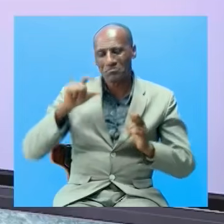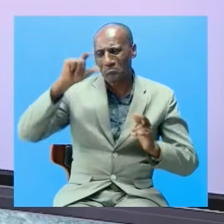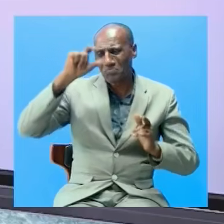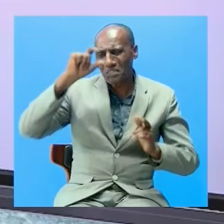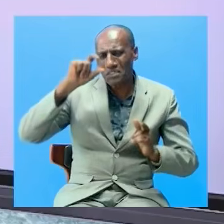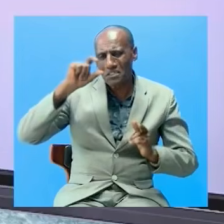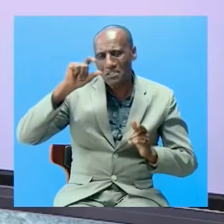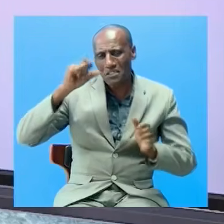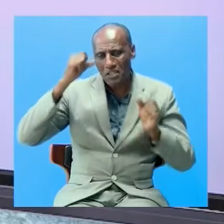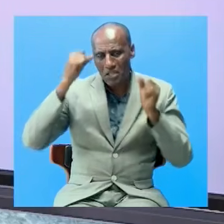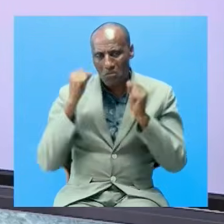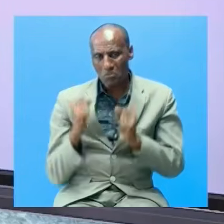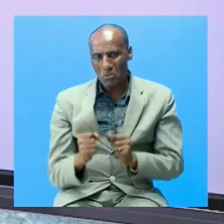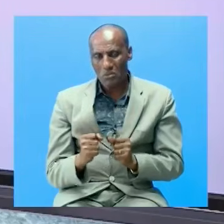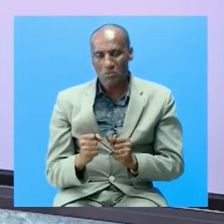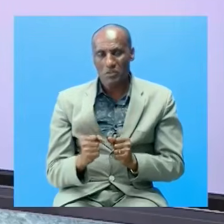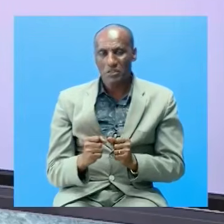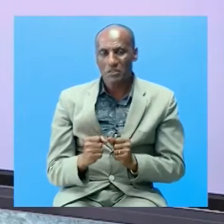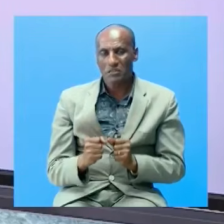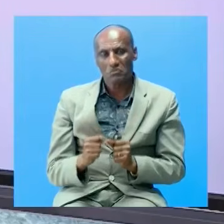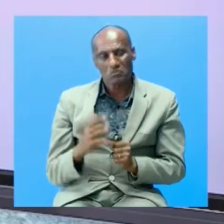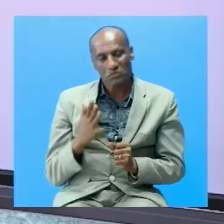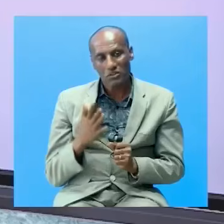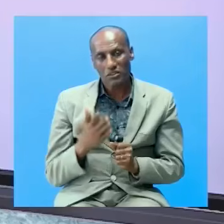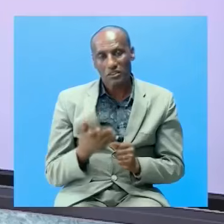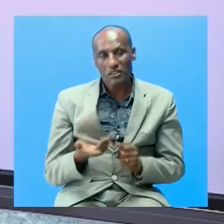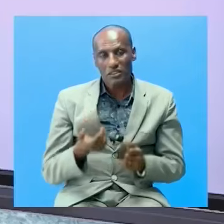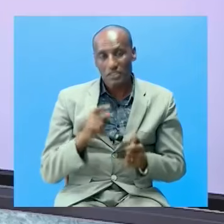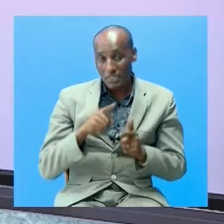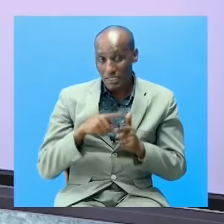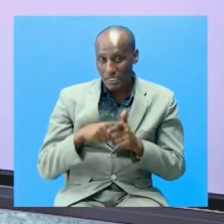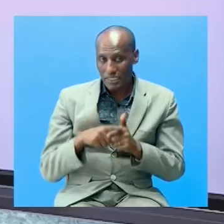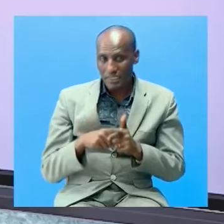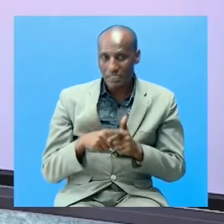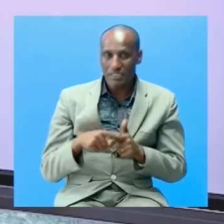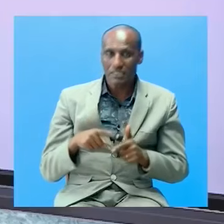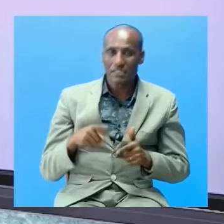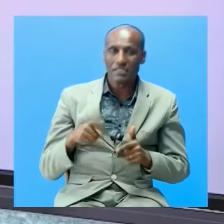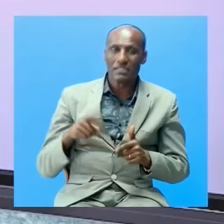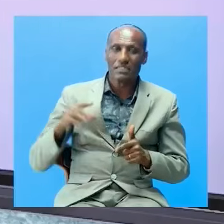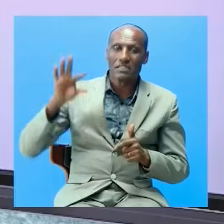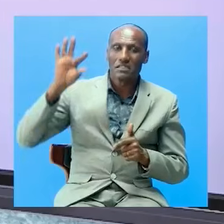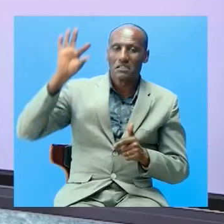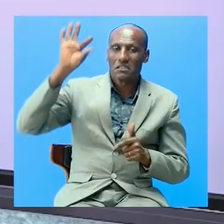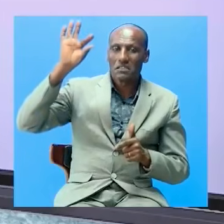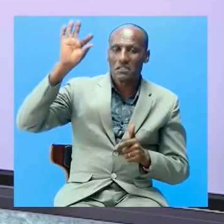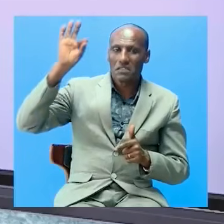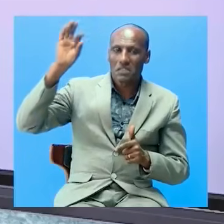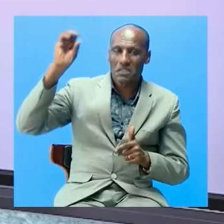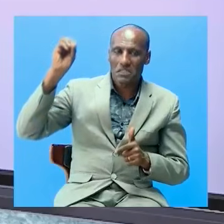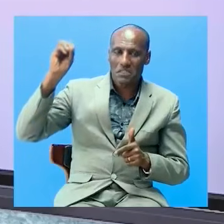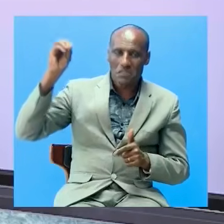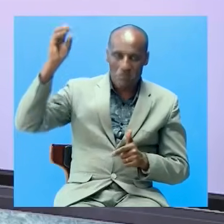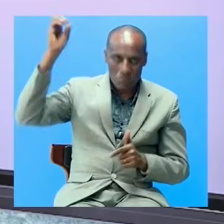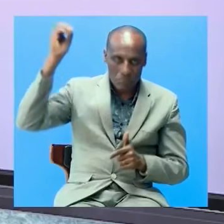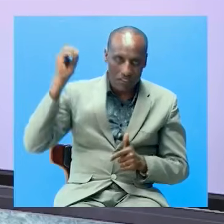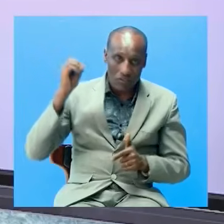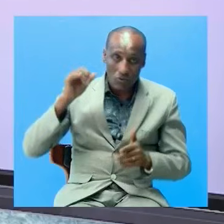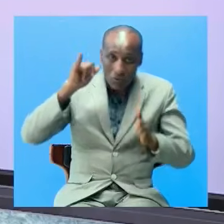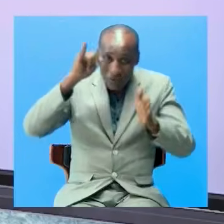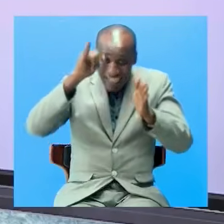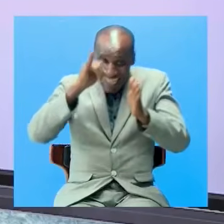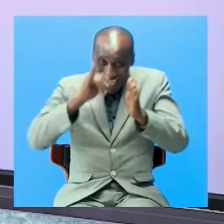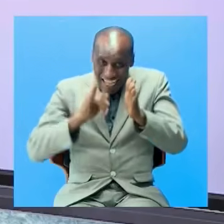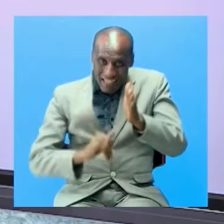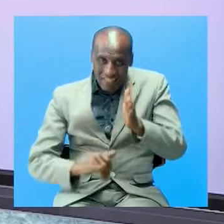is also using technologies. But there is a little possibility that technologies might fail. Yes? So in this case,